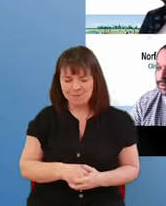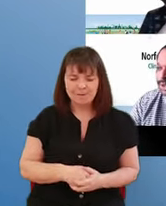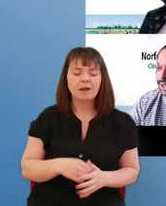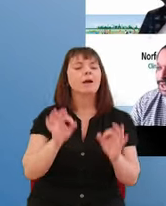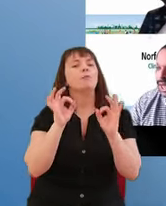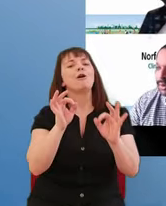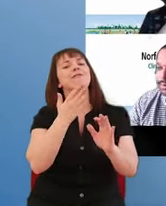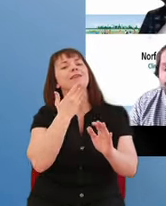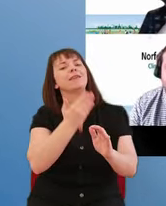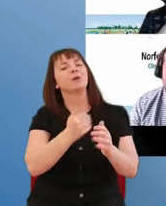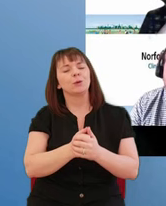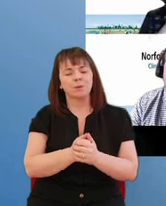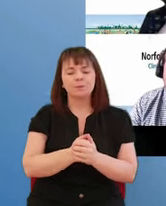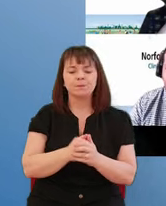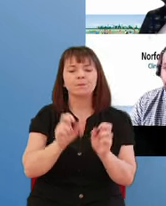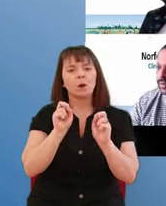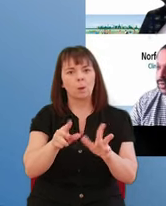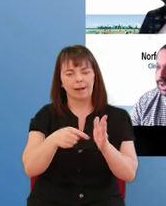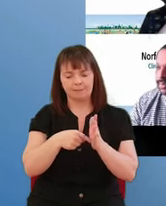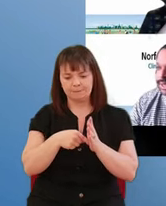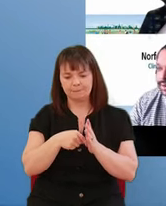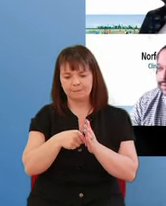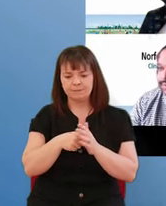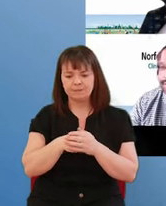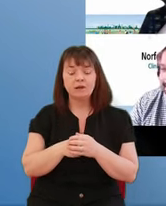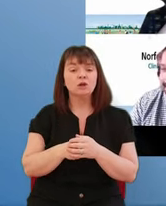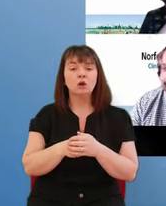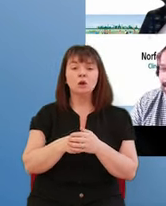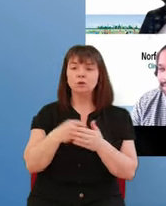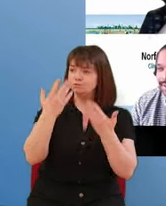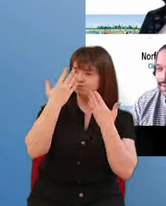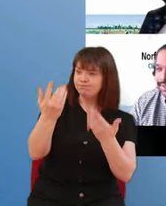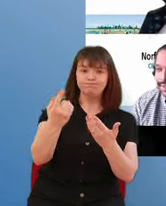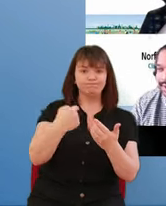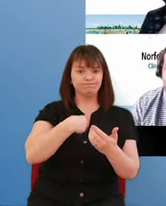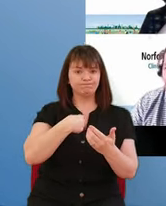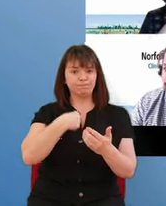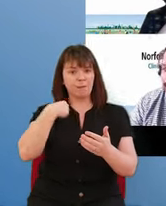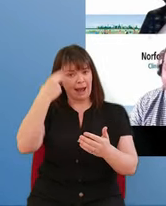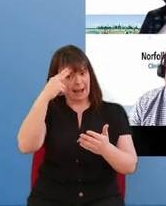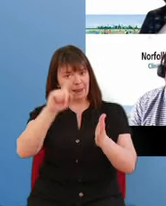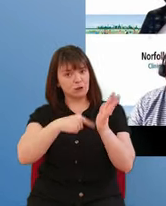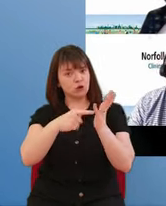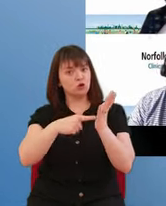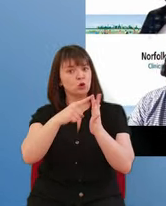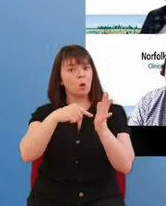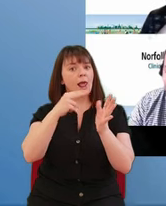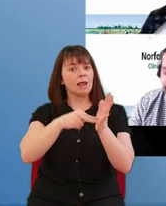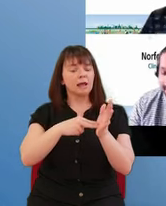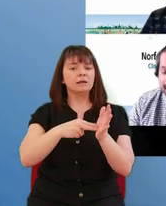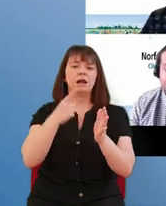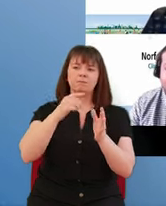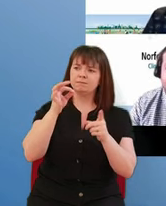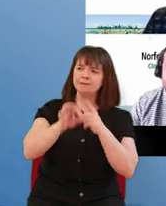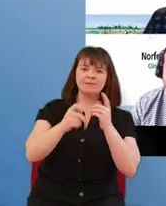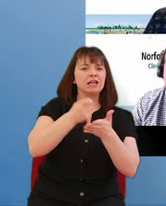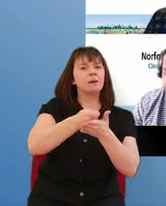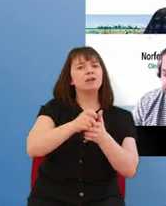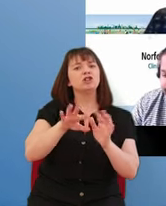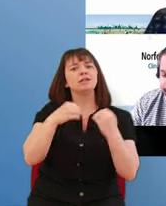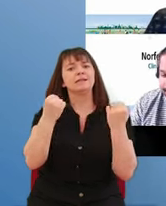for approval an approach plan to improve the uptake of severe mental health illness annual checks across Norfolk and Waveney.